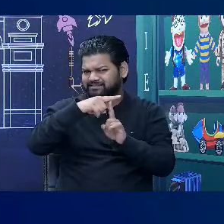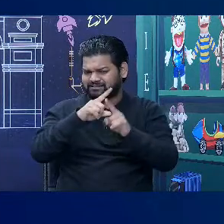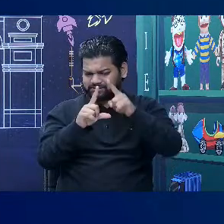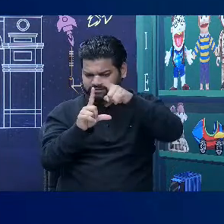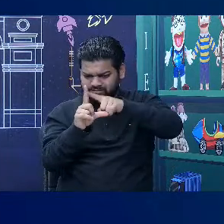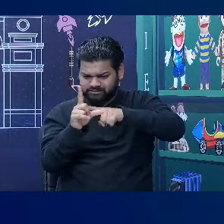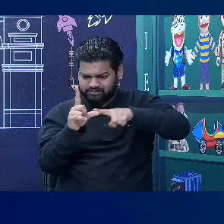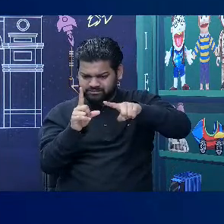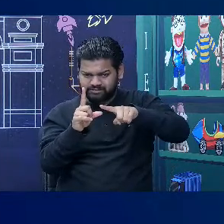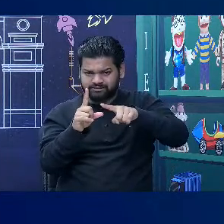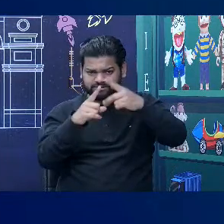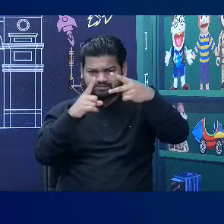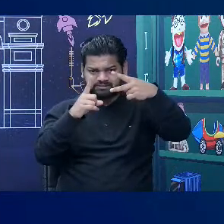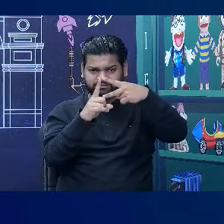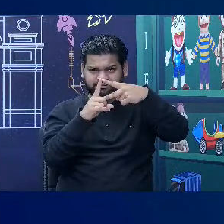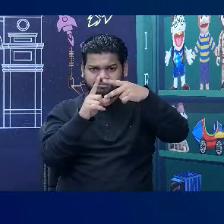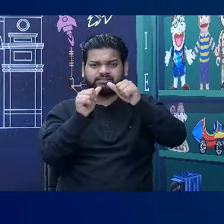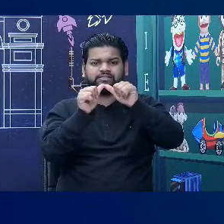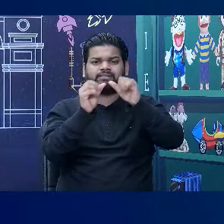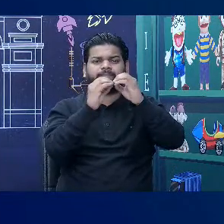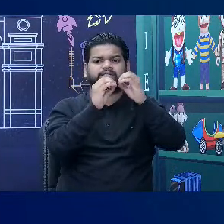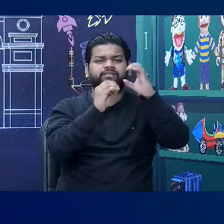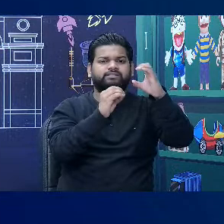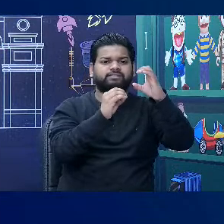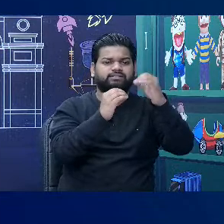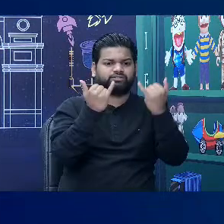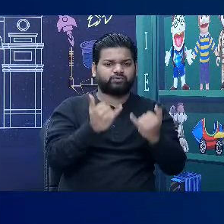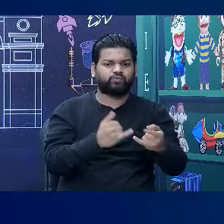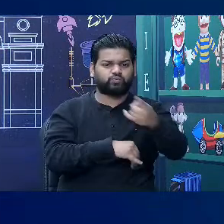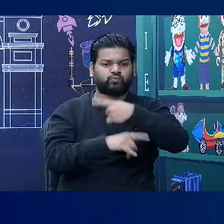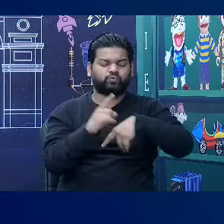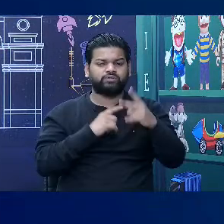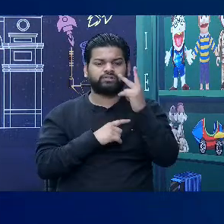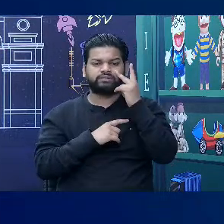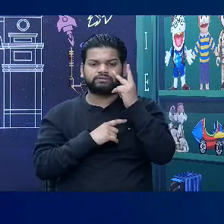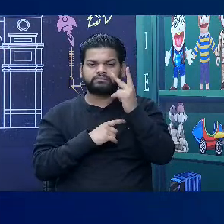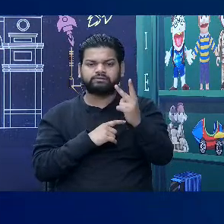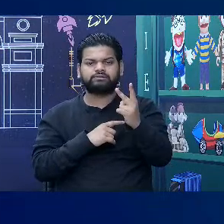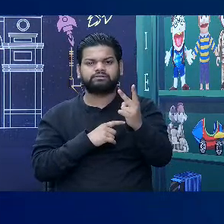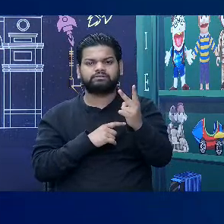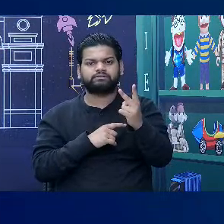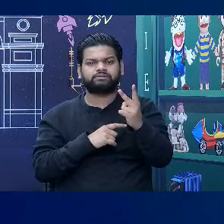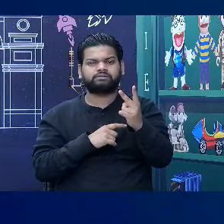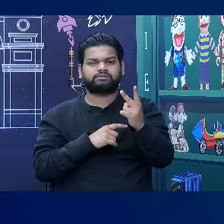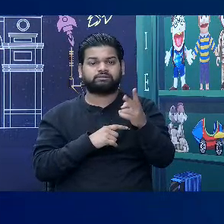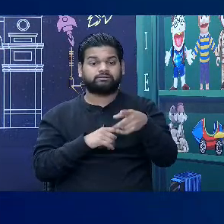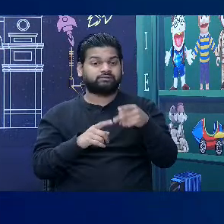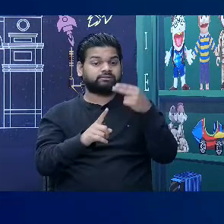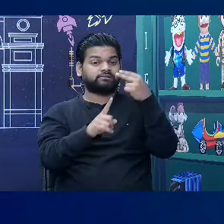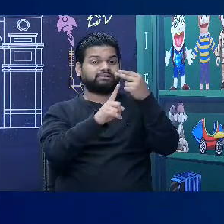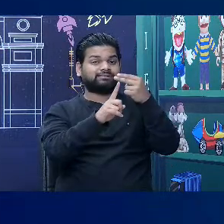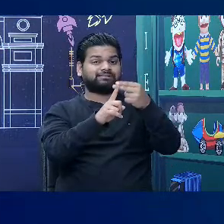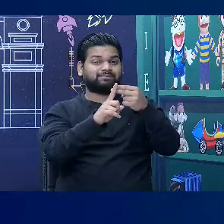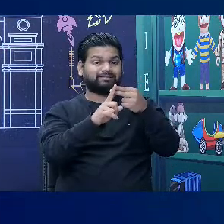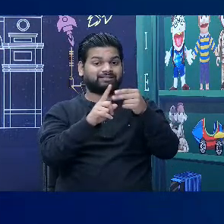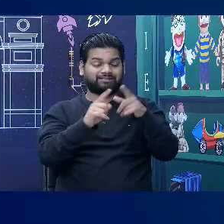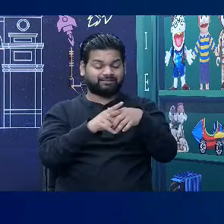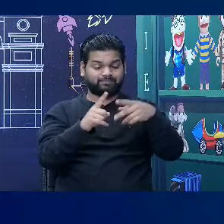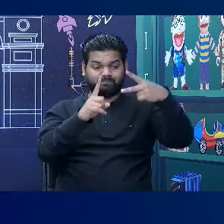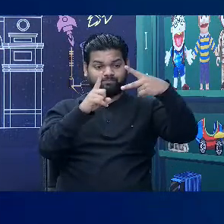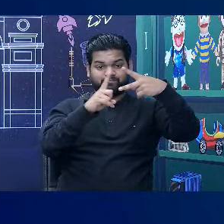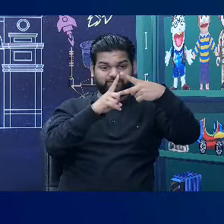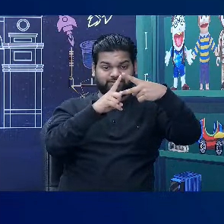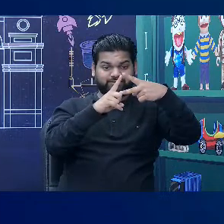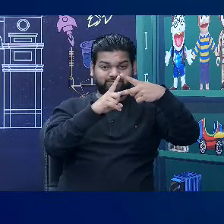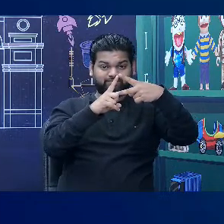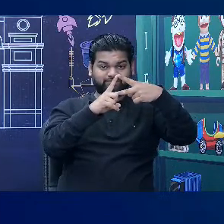angle A is an acute angle. Side BC, which we call perpendicular, it faces the angle